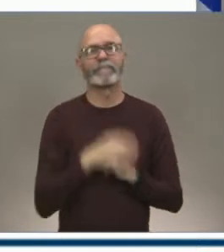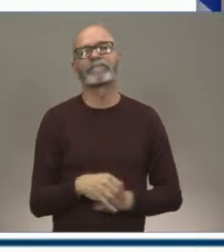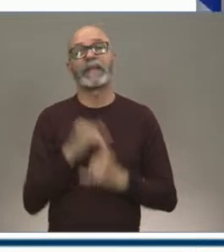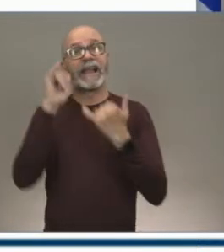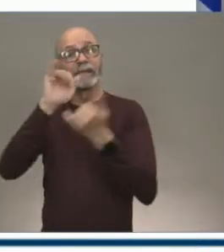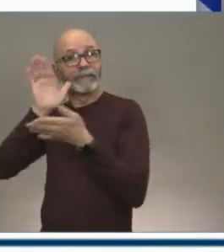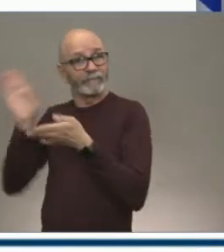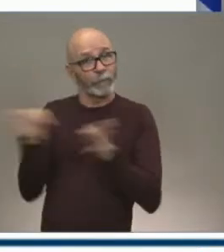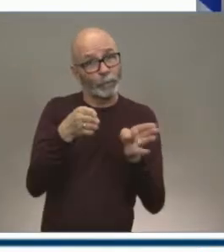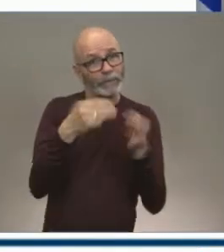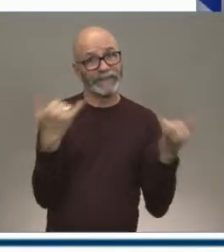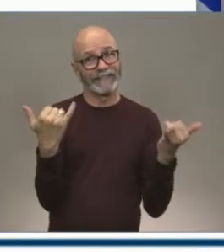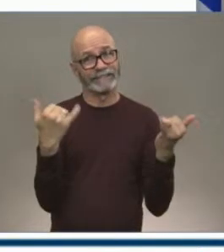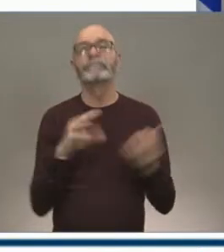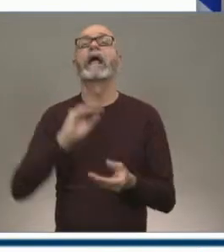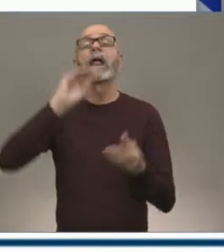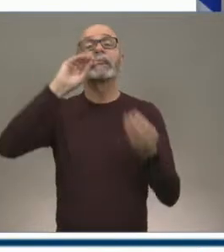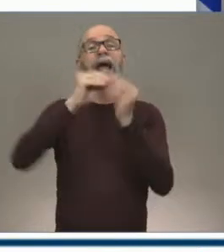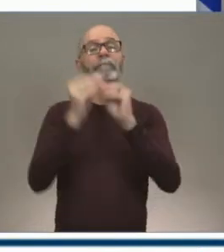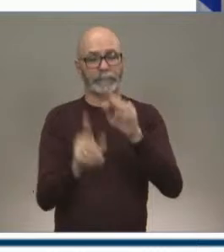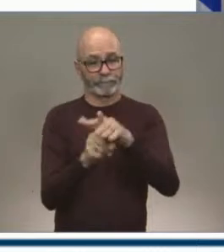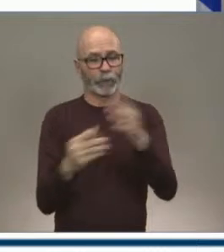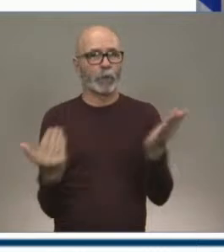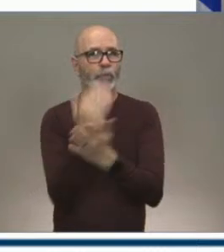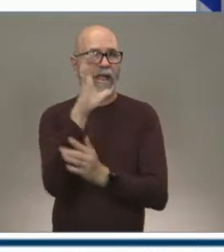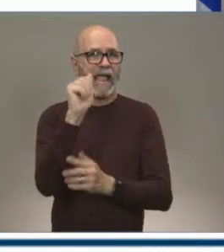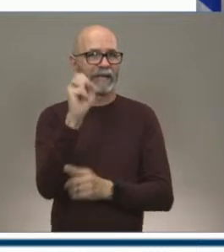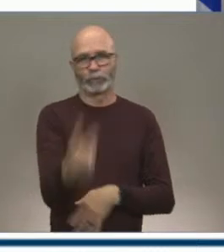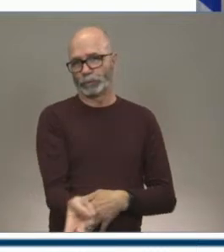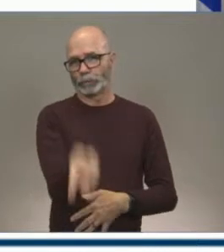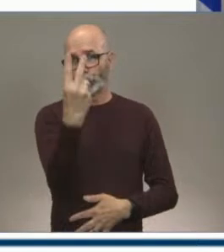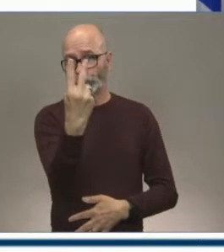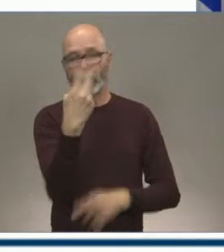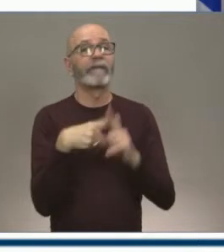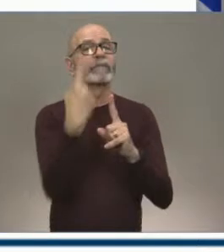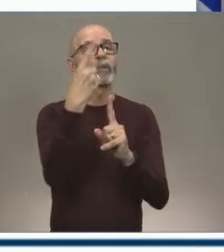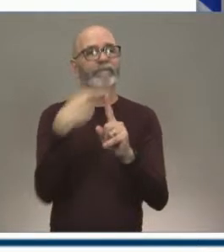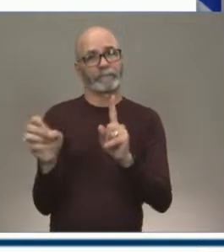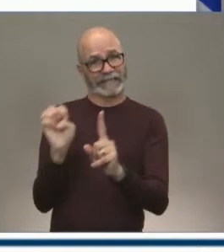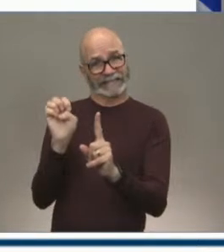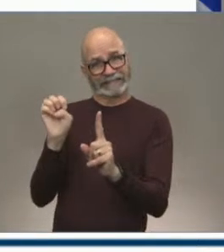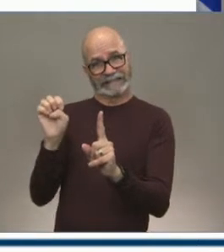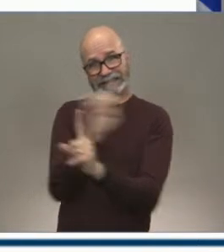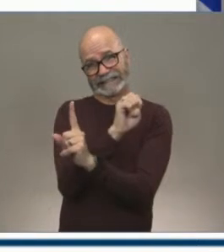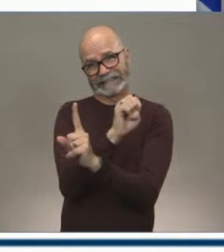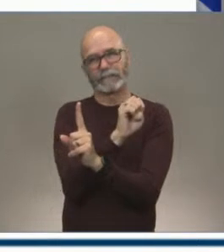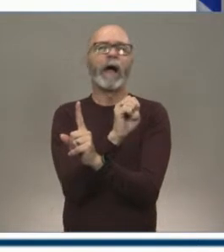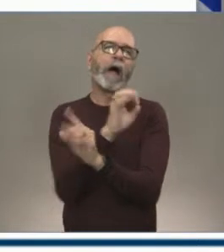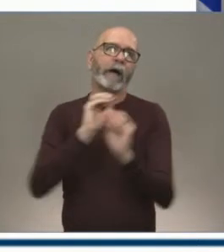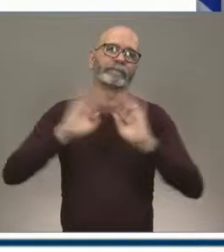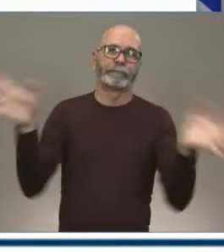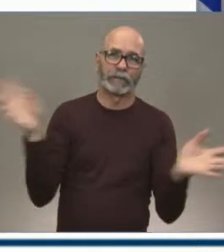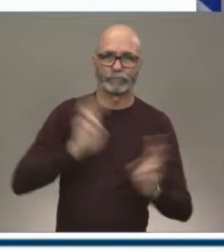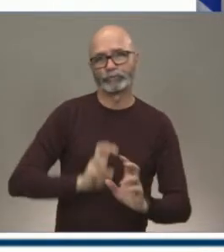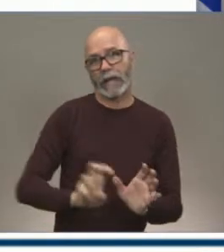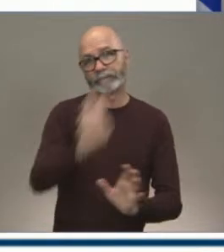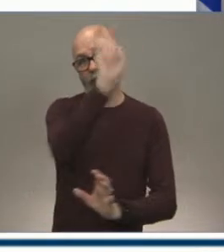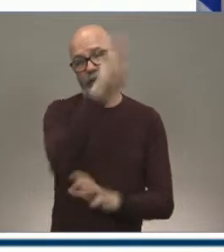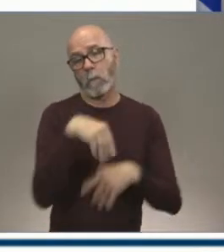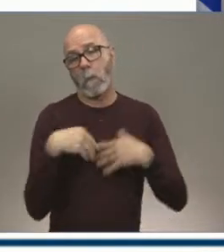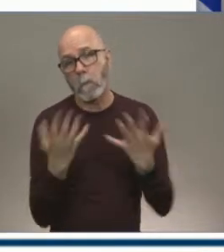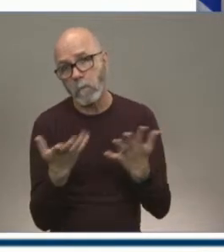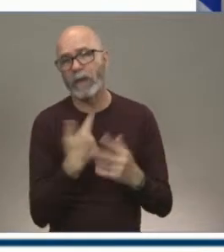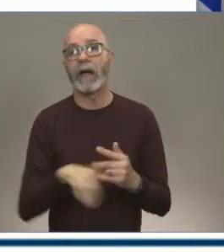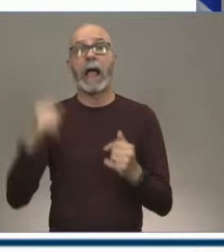of COVID-19. One of them is in the eastern zone related to travel outside of Atlantic Canada, and the other